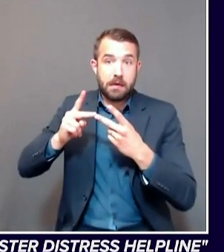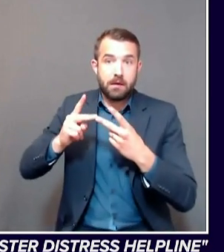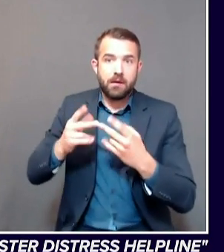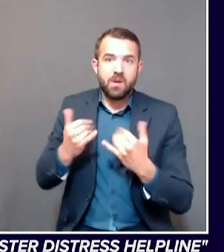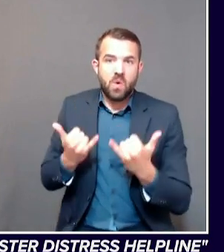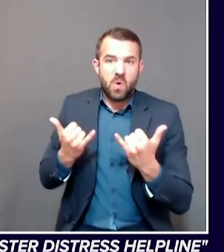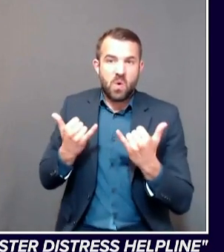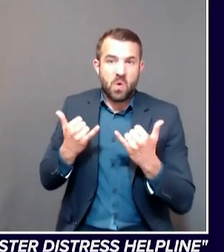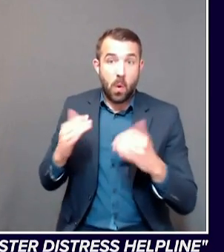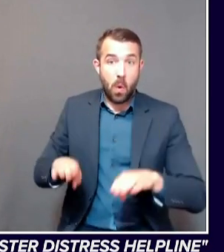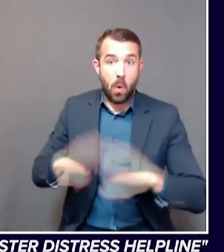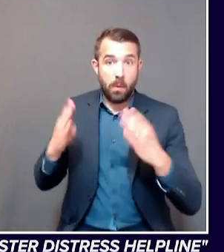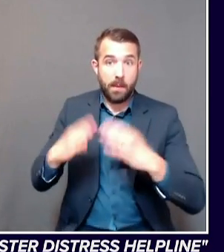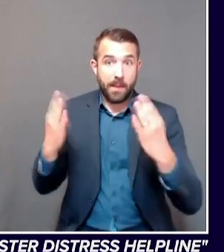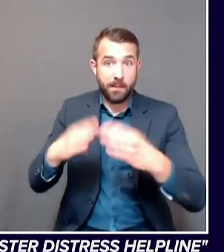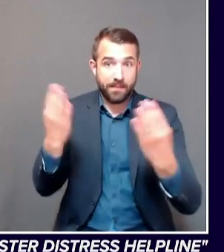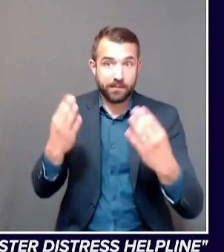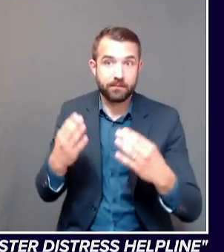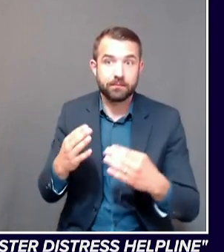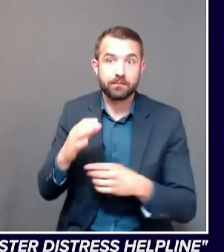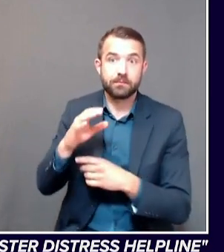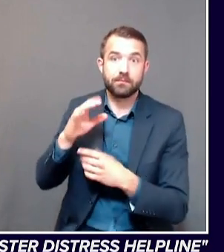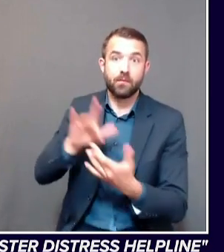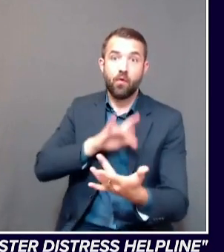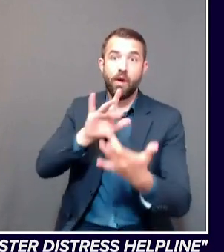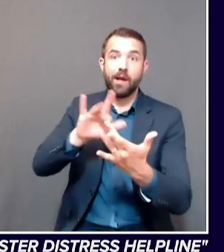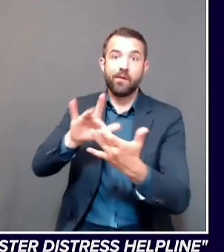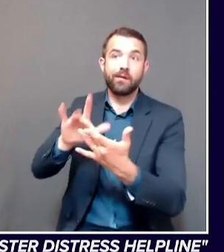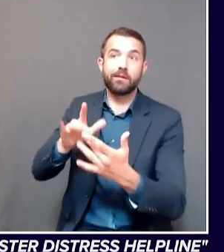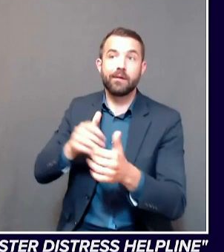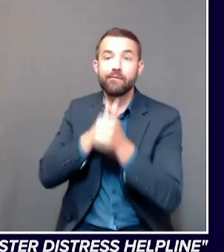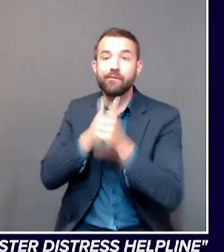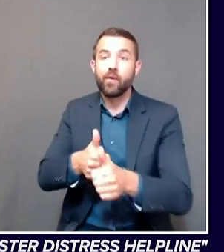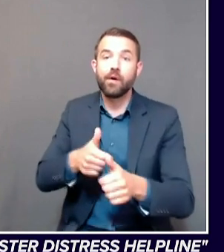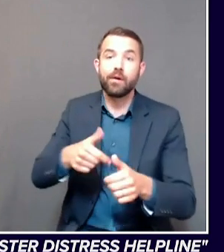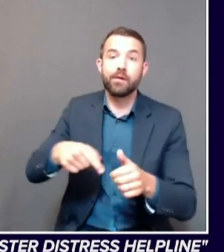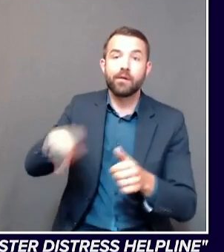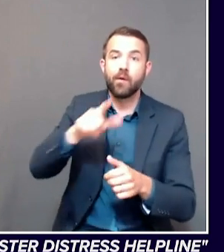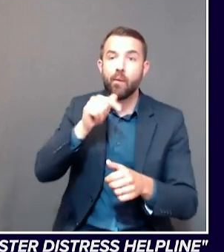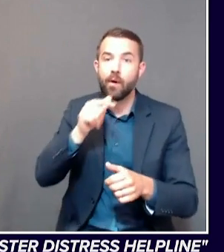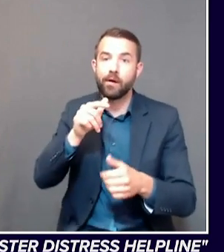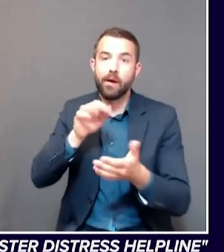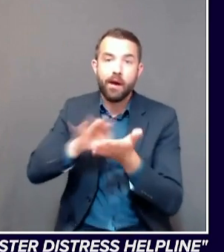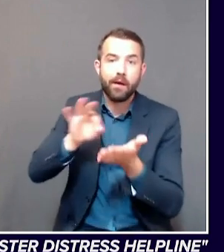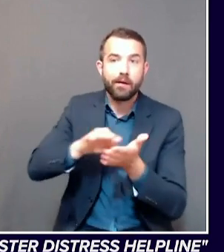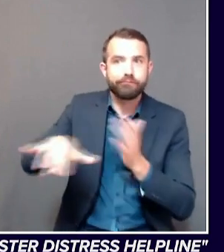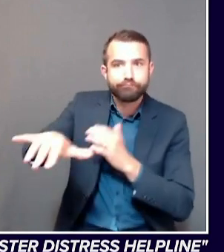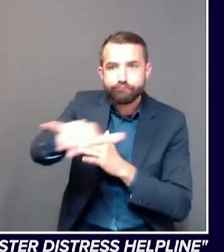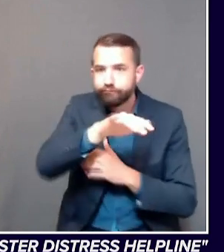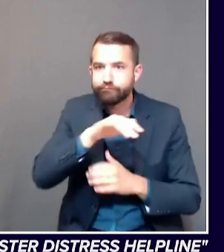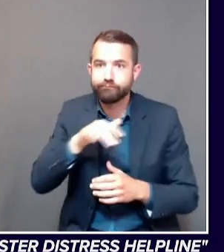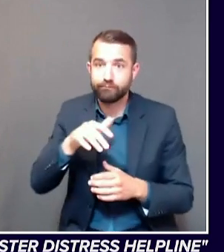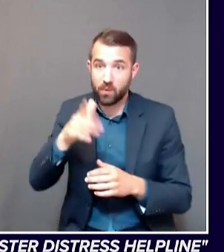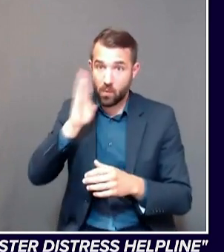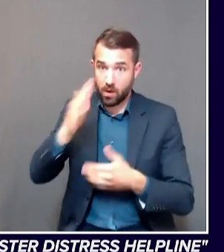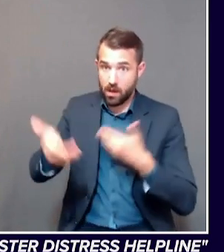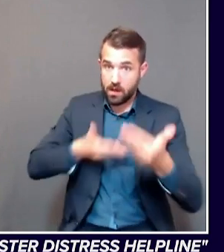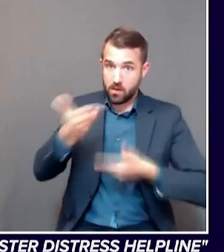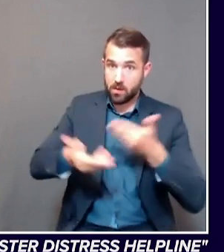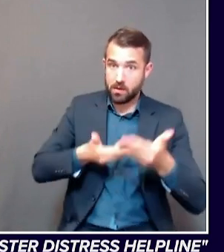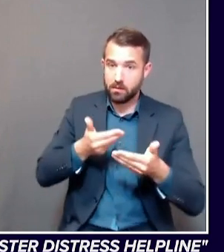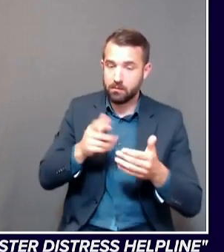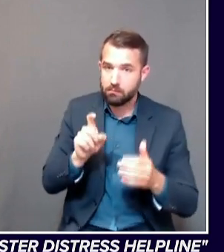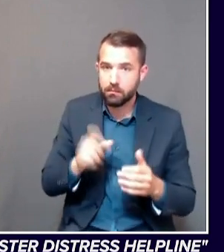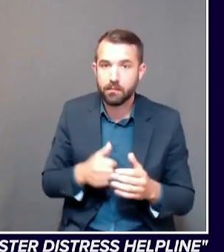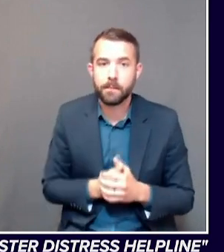of the contact tracers that you mentioned that will be hired? Mm-hmm. So we've been continuing to